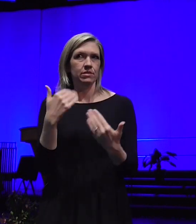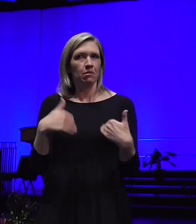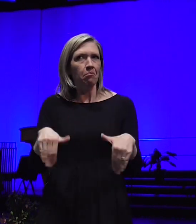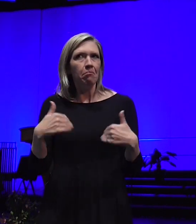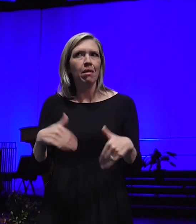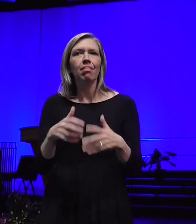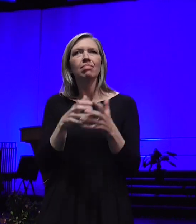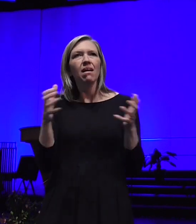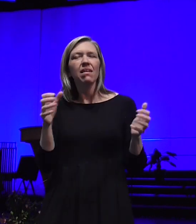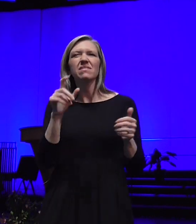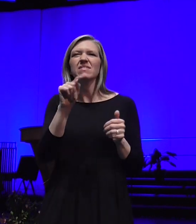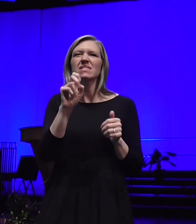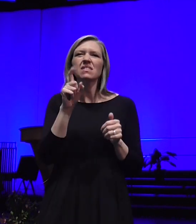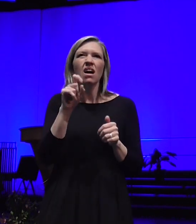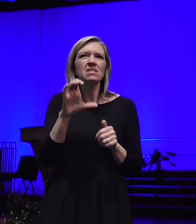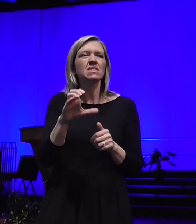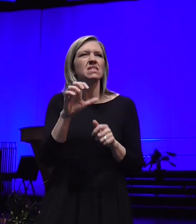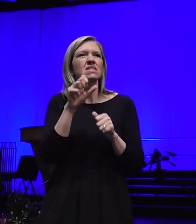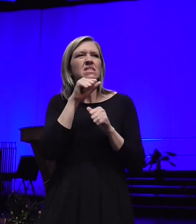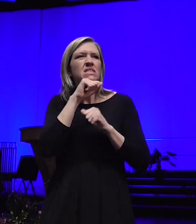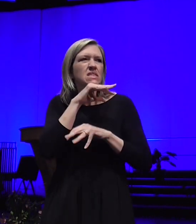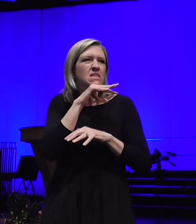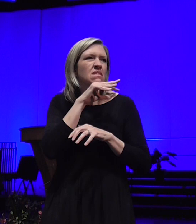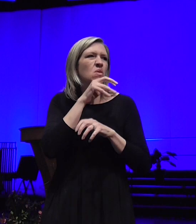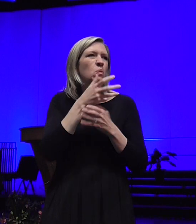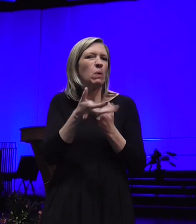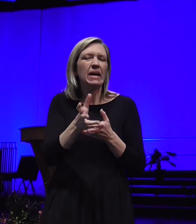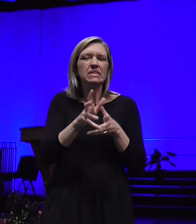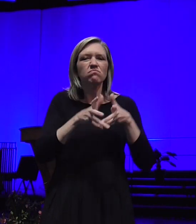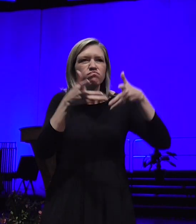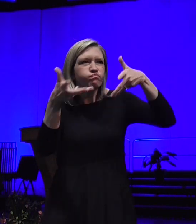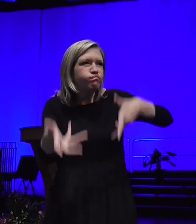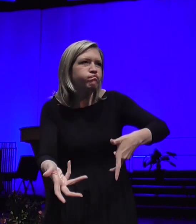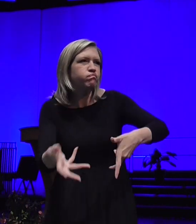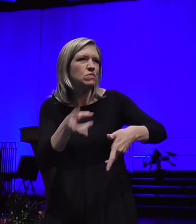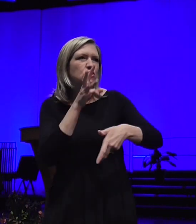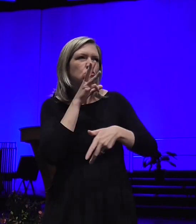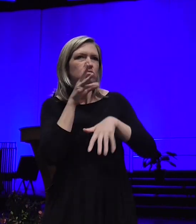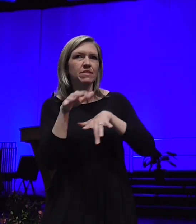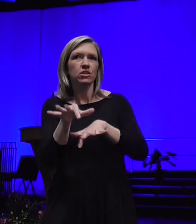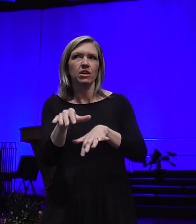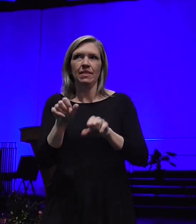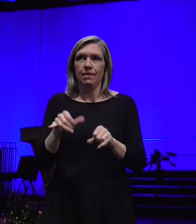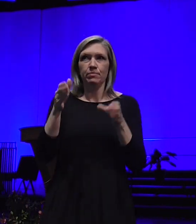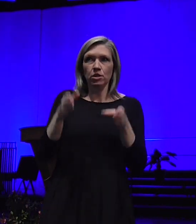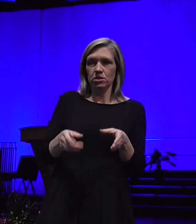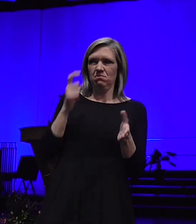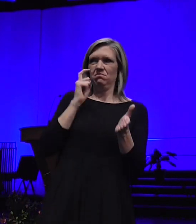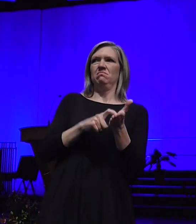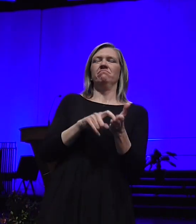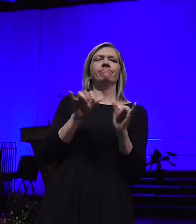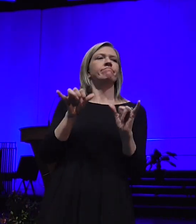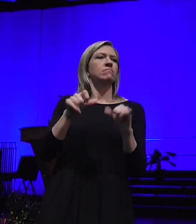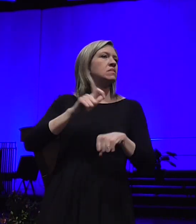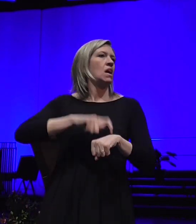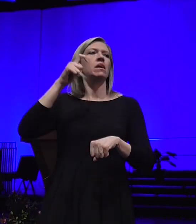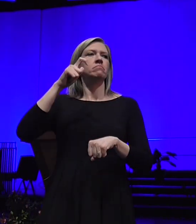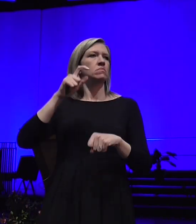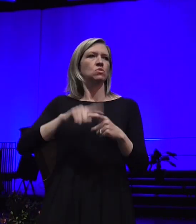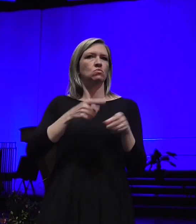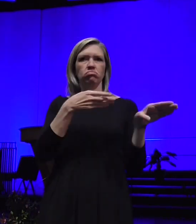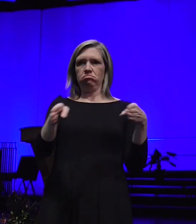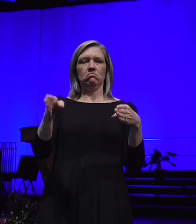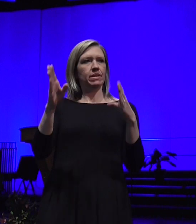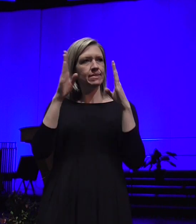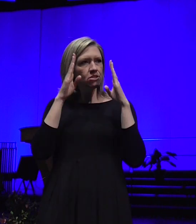of toxic waste getting dumped into the rivers, and just overall, he could see that there was time. It was time to bring some attention